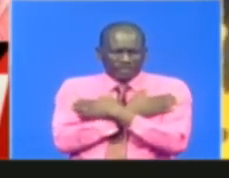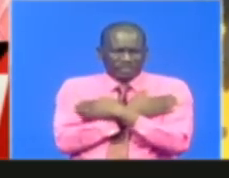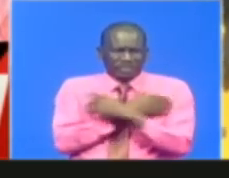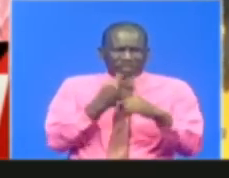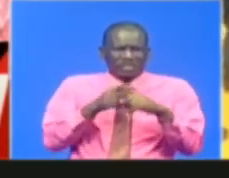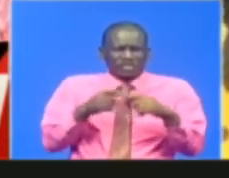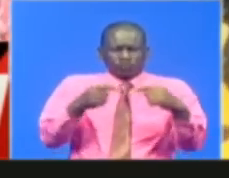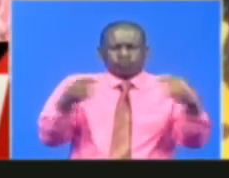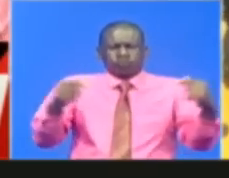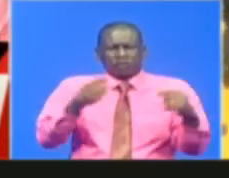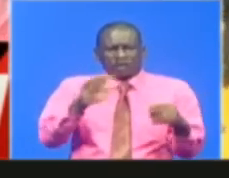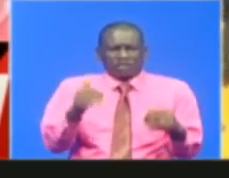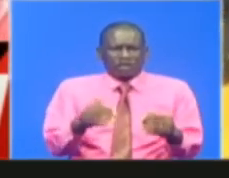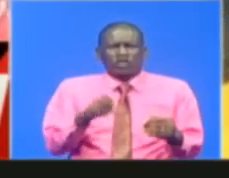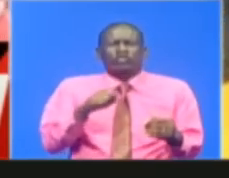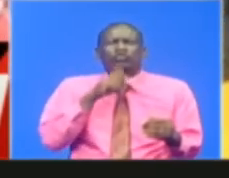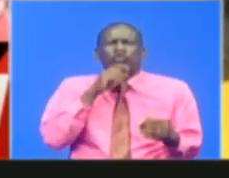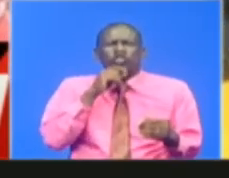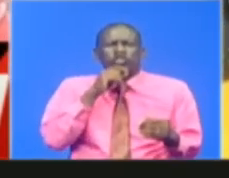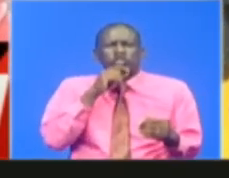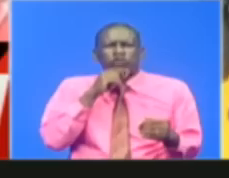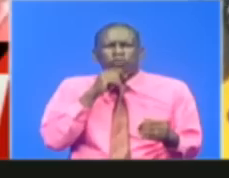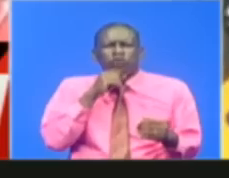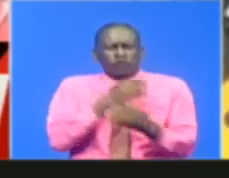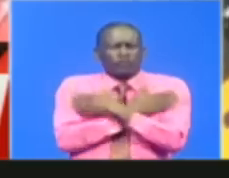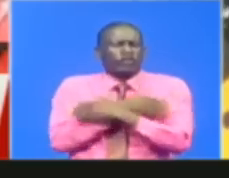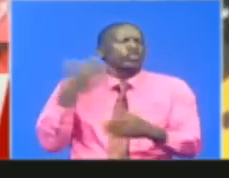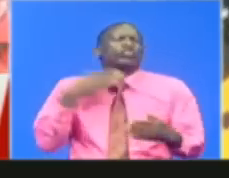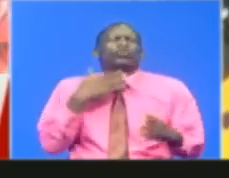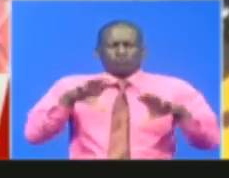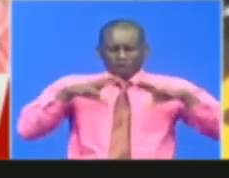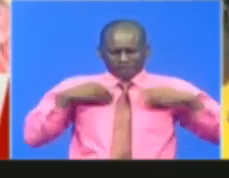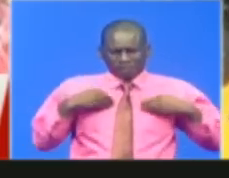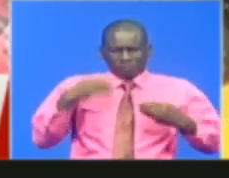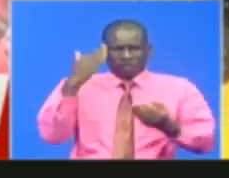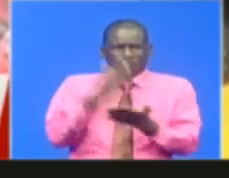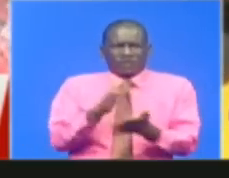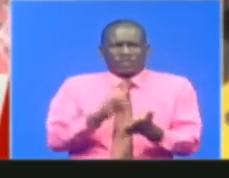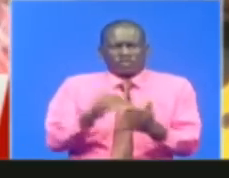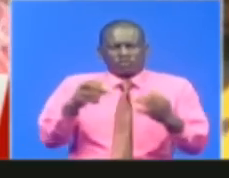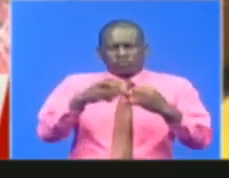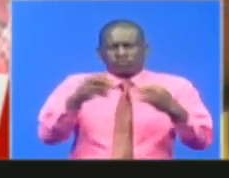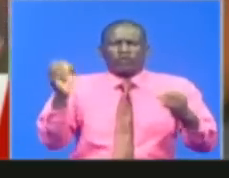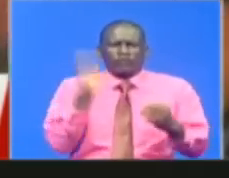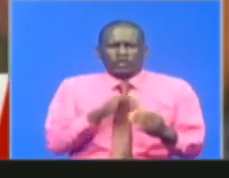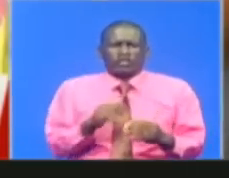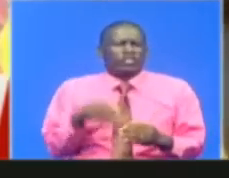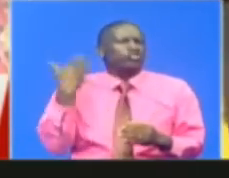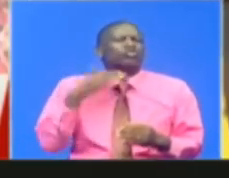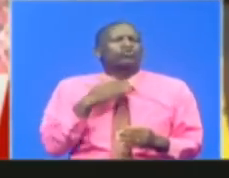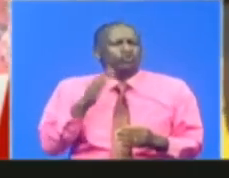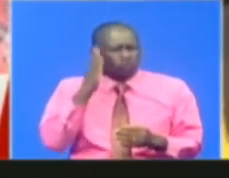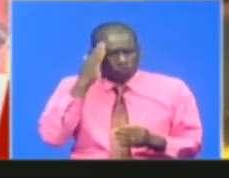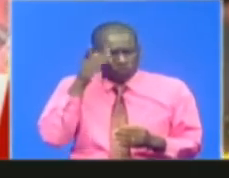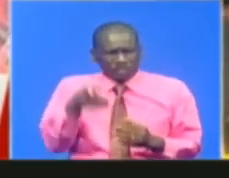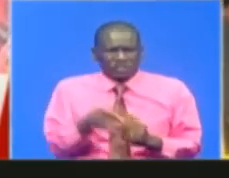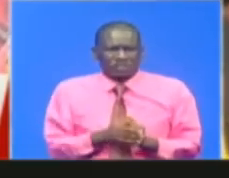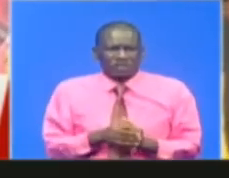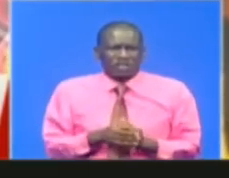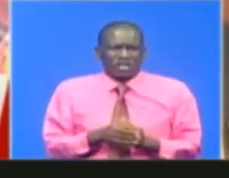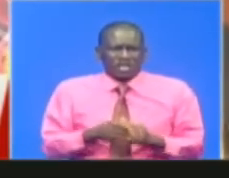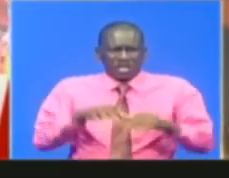wakakosana. So the guy doesn't want to admit the fact that they're still not together. So ataki kabisa. Juu venye